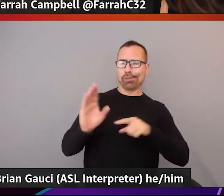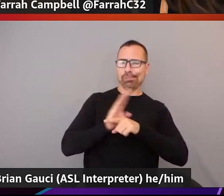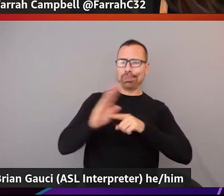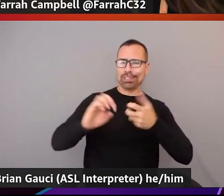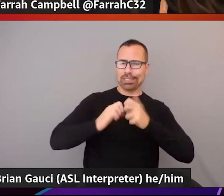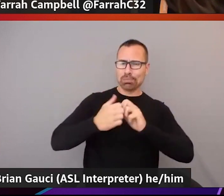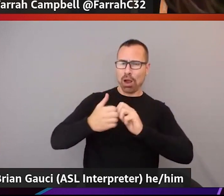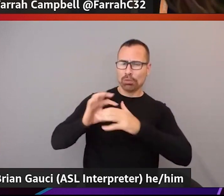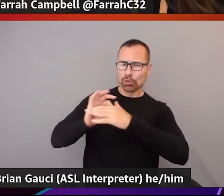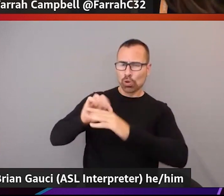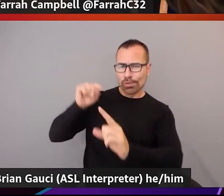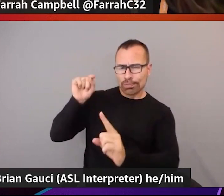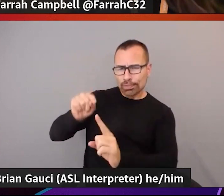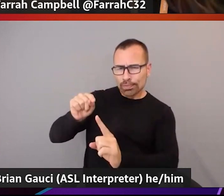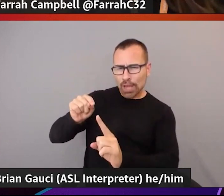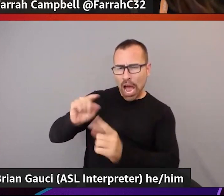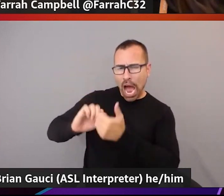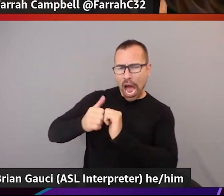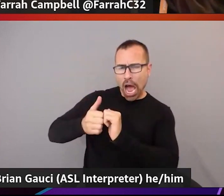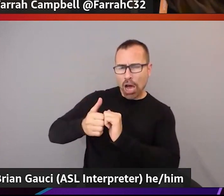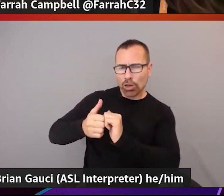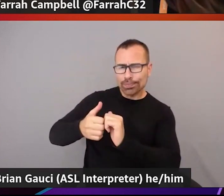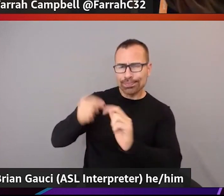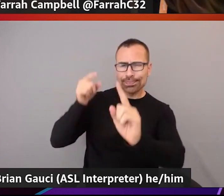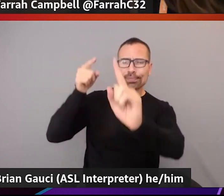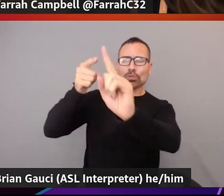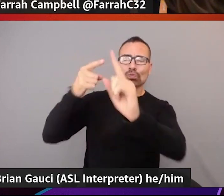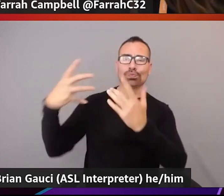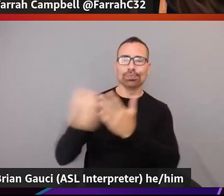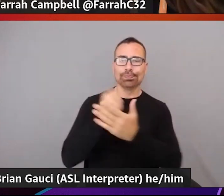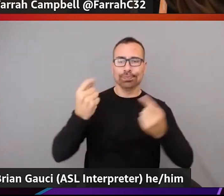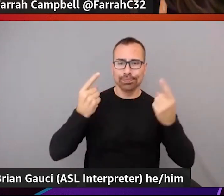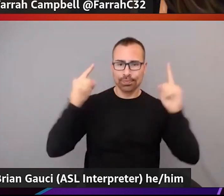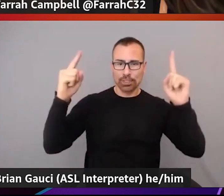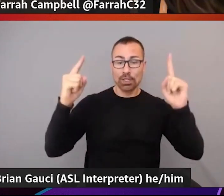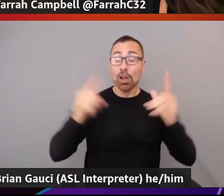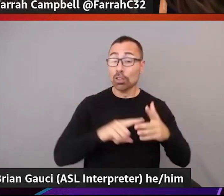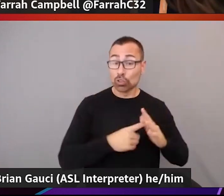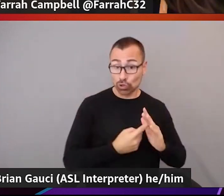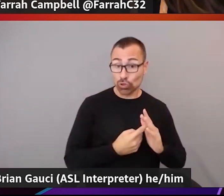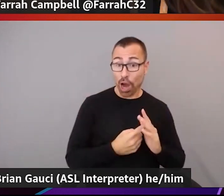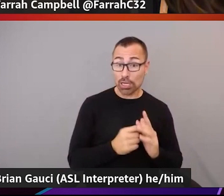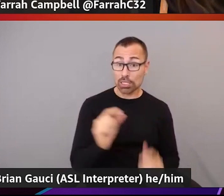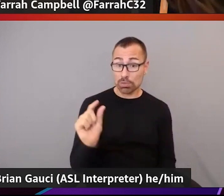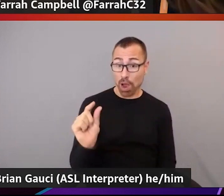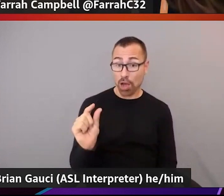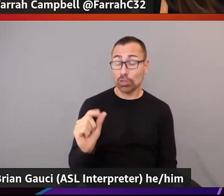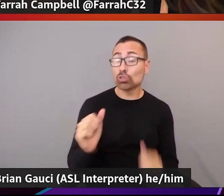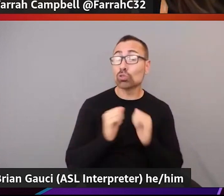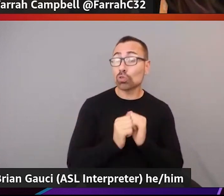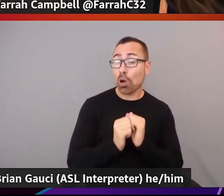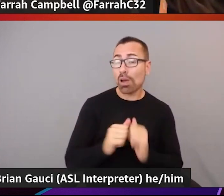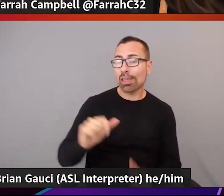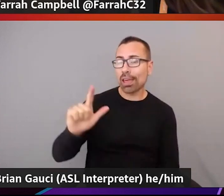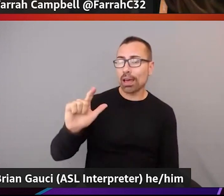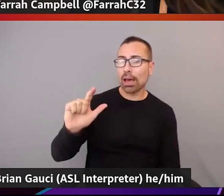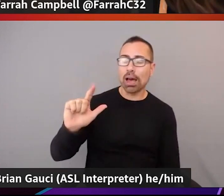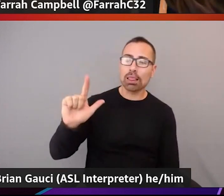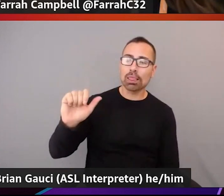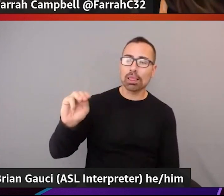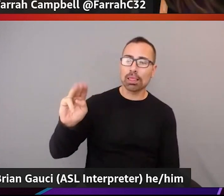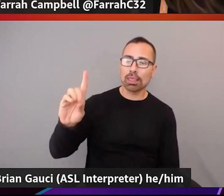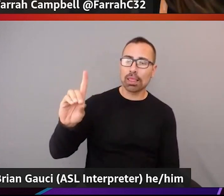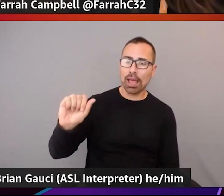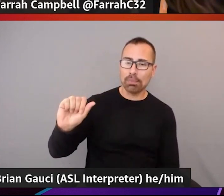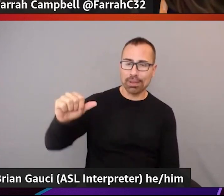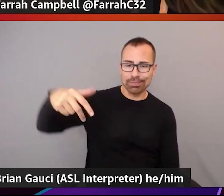going to help you achieve that goal. Start small, start with a Lambda. And when you realize that Lambda, right, there are